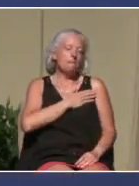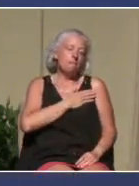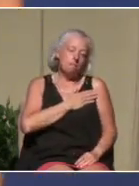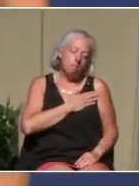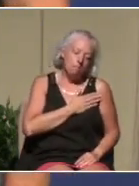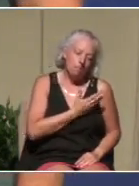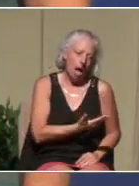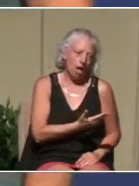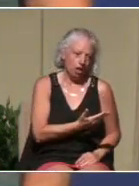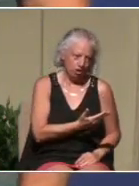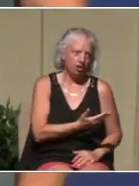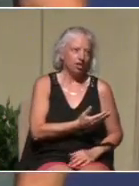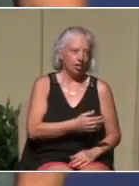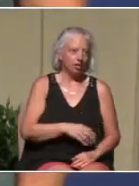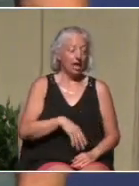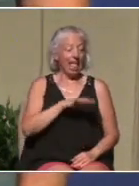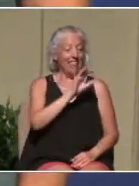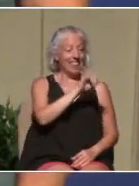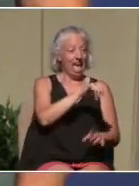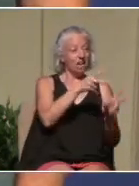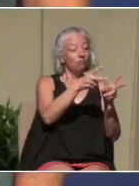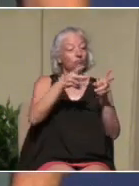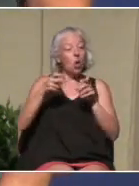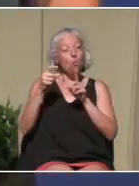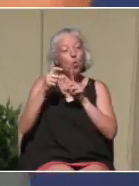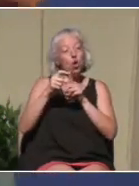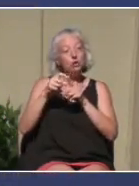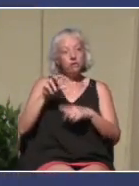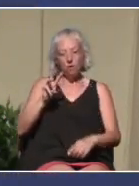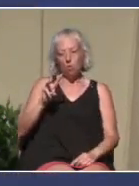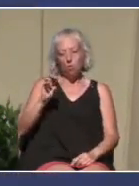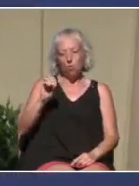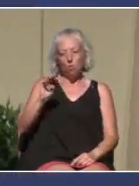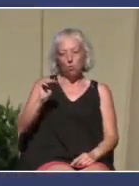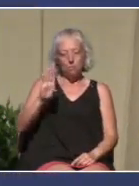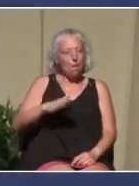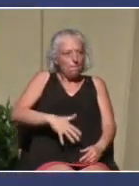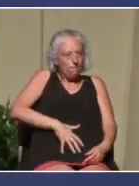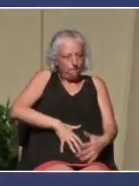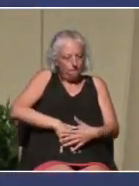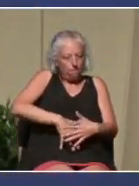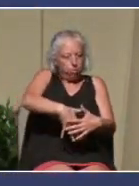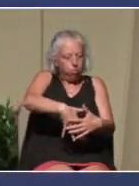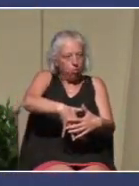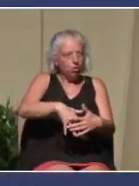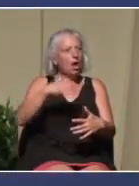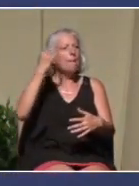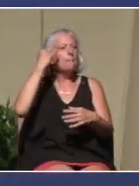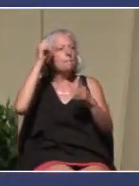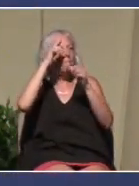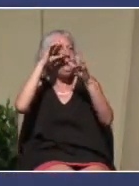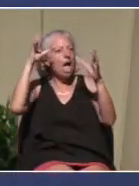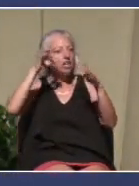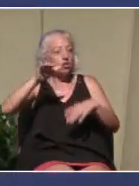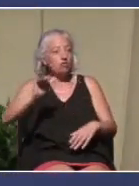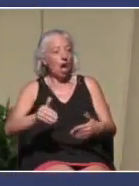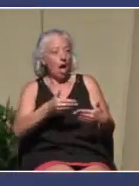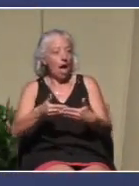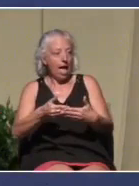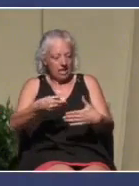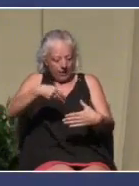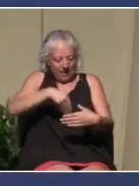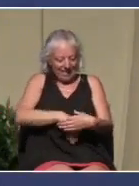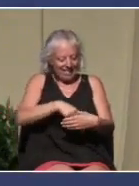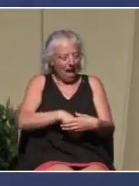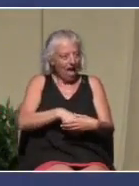that comes from the word for womb. So imagine a child in the womb of its mother. I mean, could you imagine